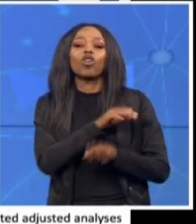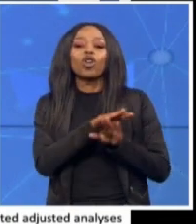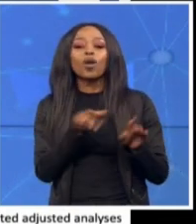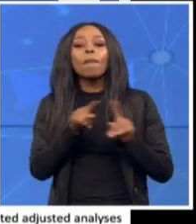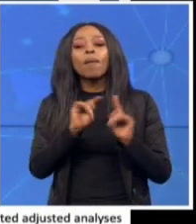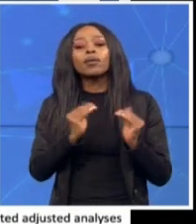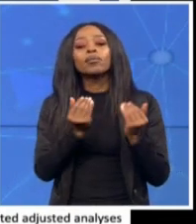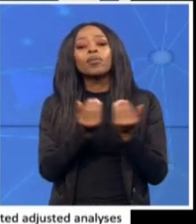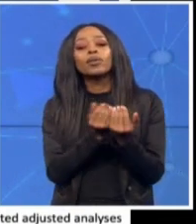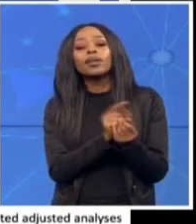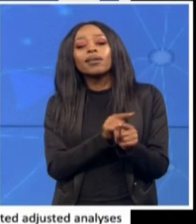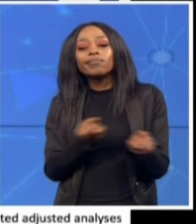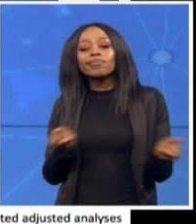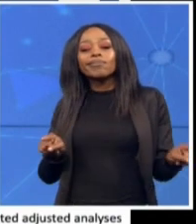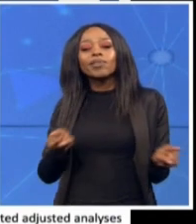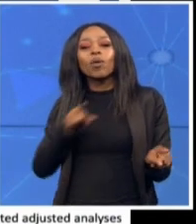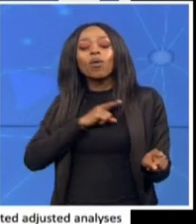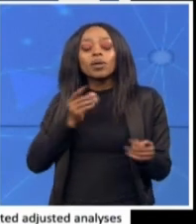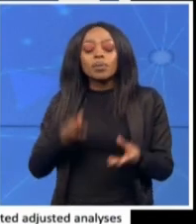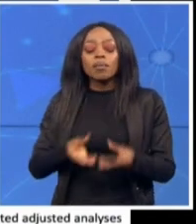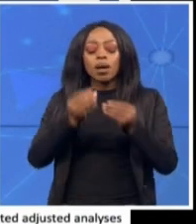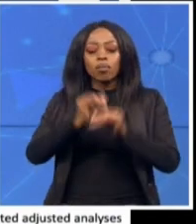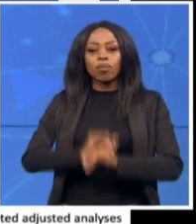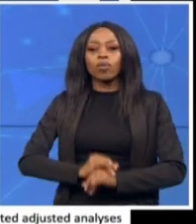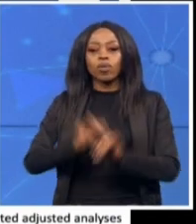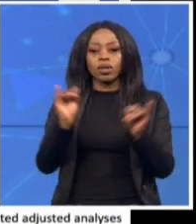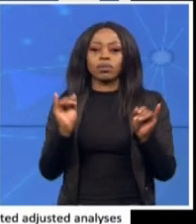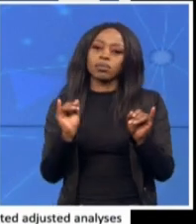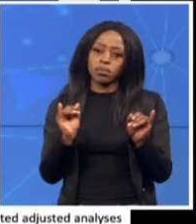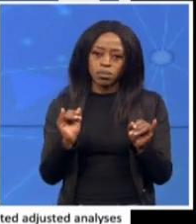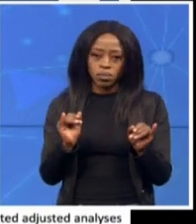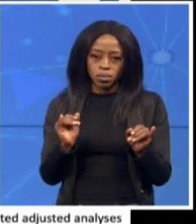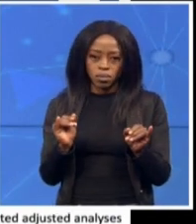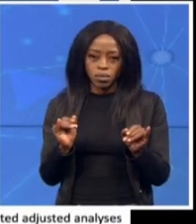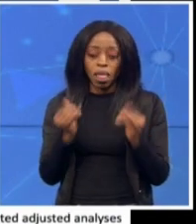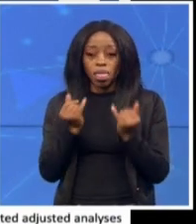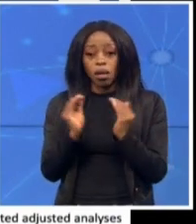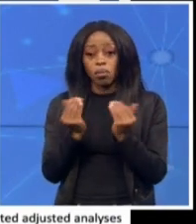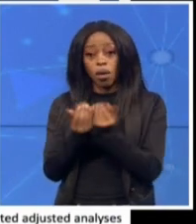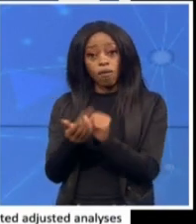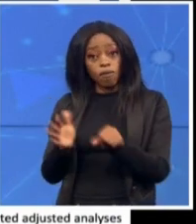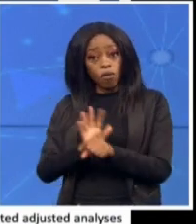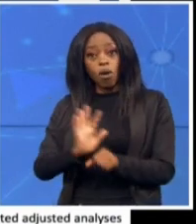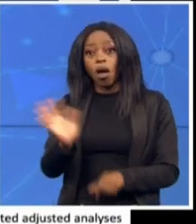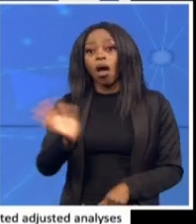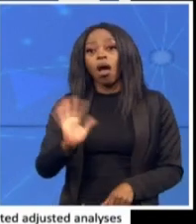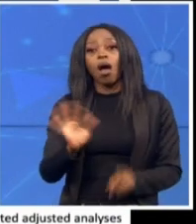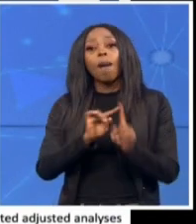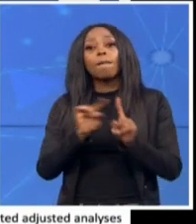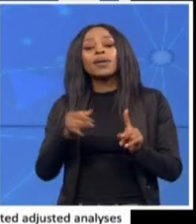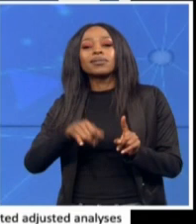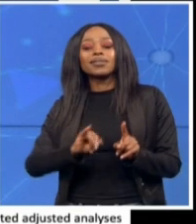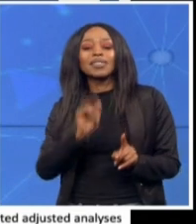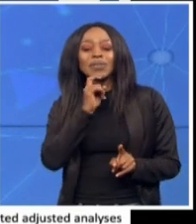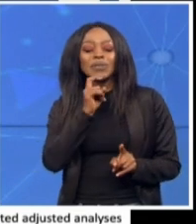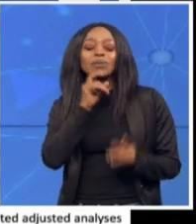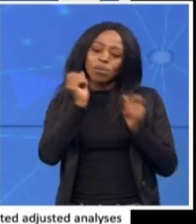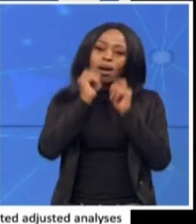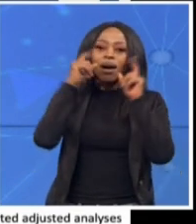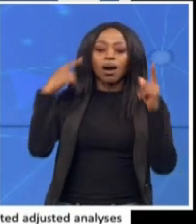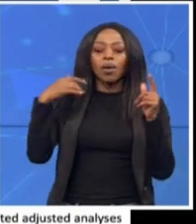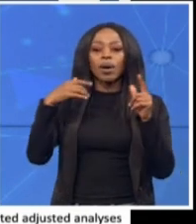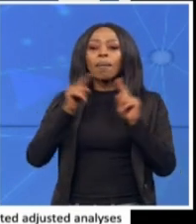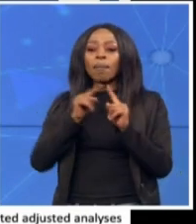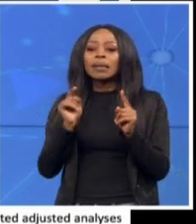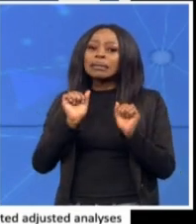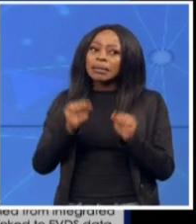infection for people. And it's partial protection, it's not full protection, but we always knew it's partial protection, but there is proof, therefore, even for Omicron, there were partial